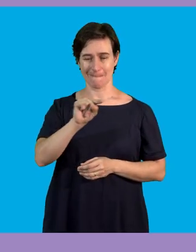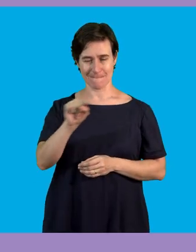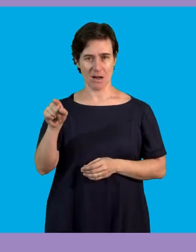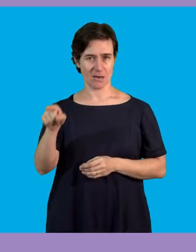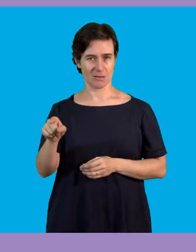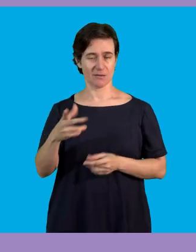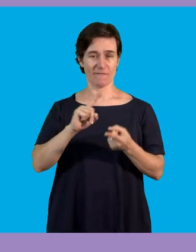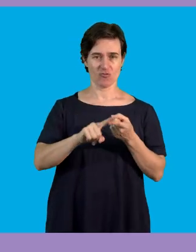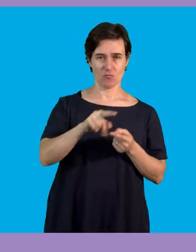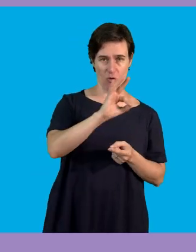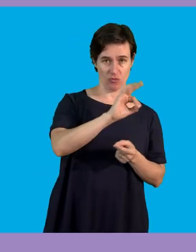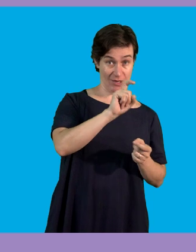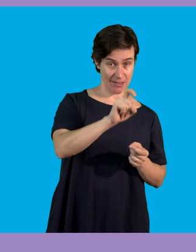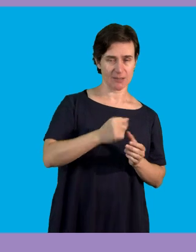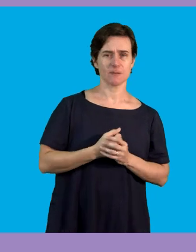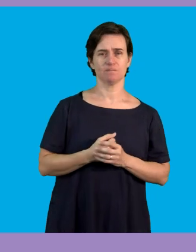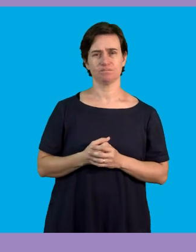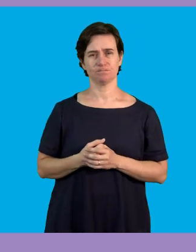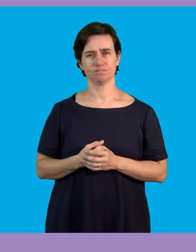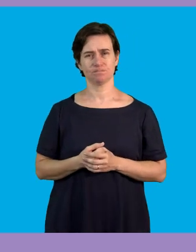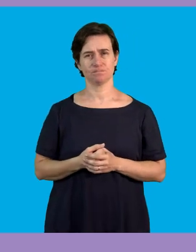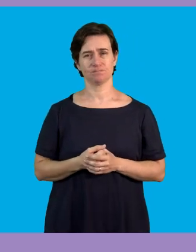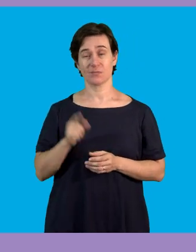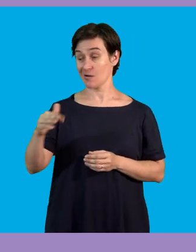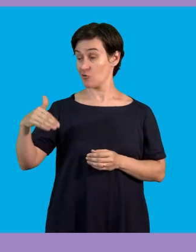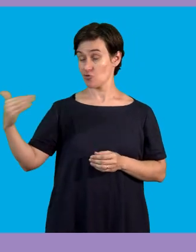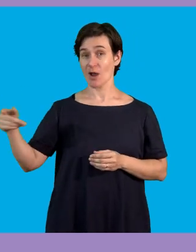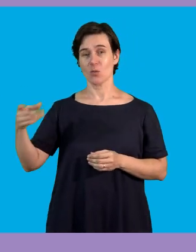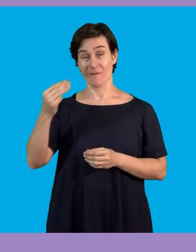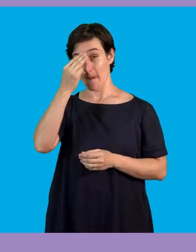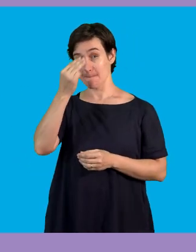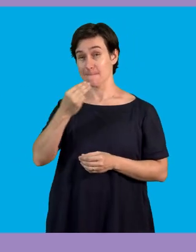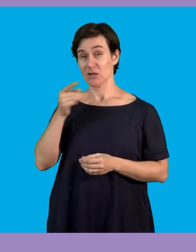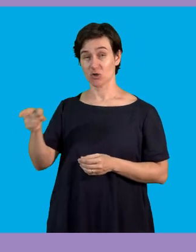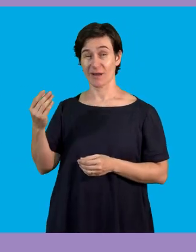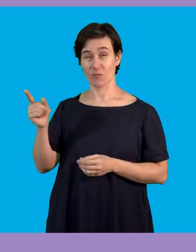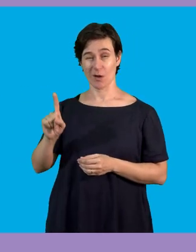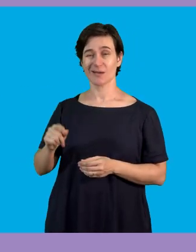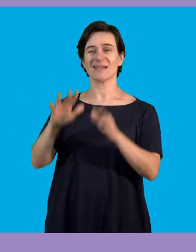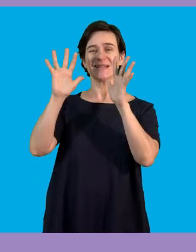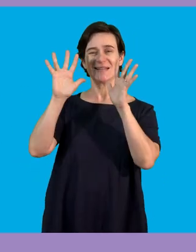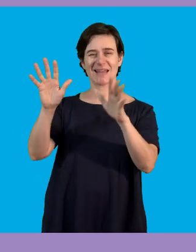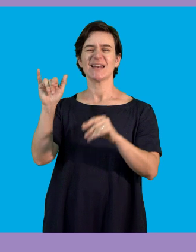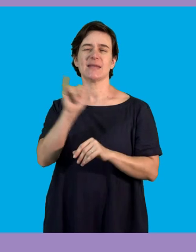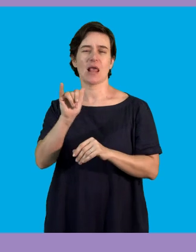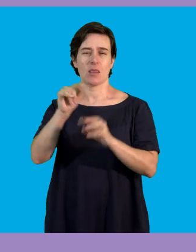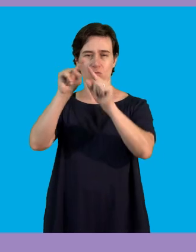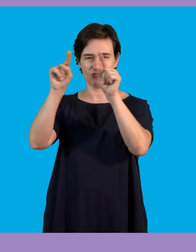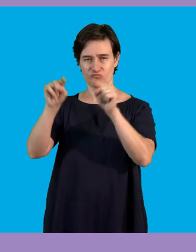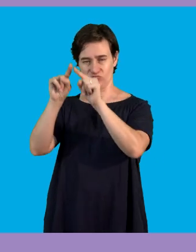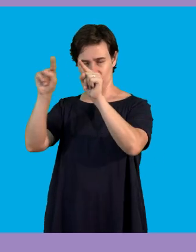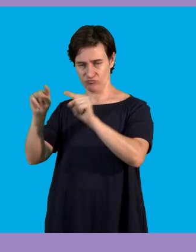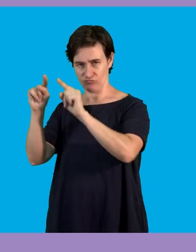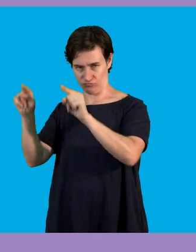subtracted from the 3 x's. And for on the right hand side, we have 10. So 10 will be represented